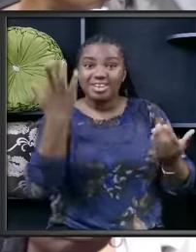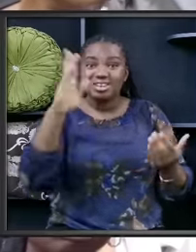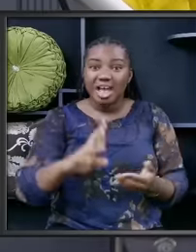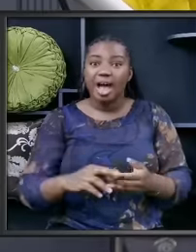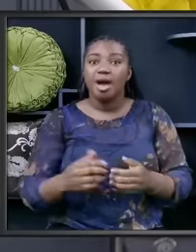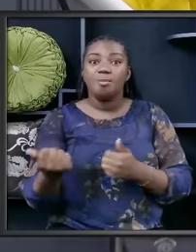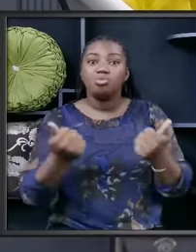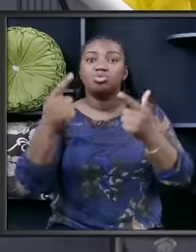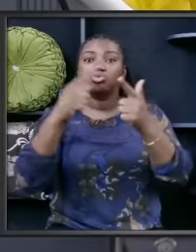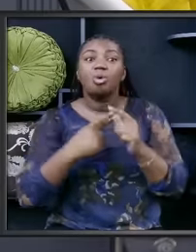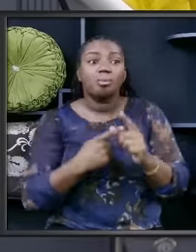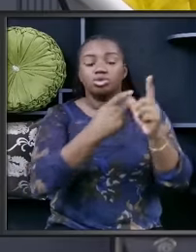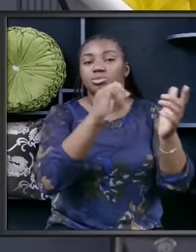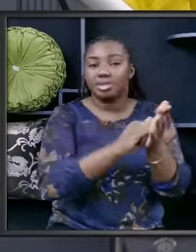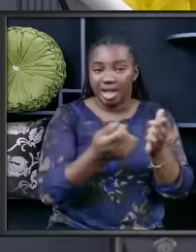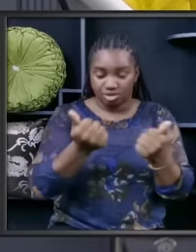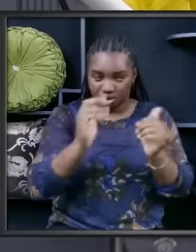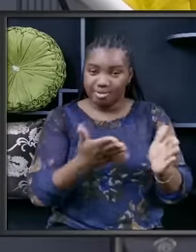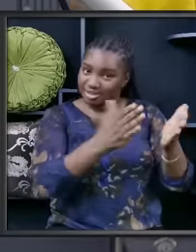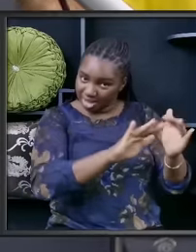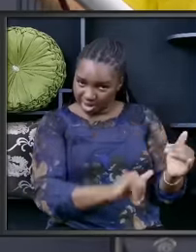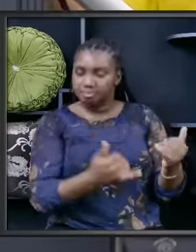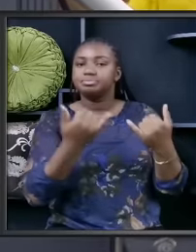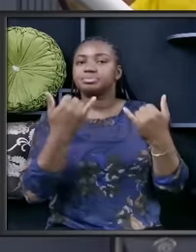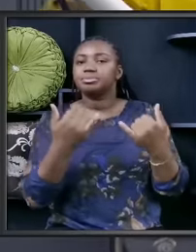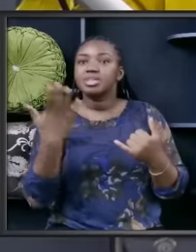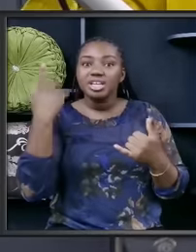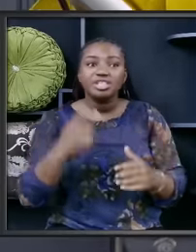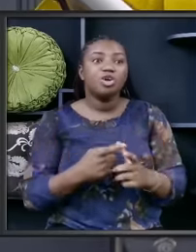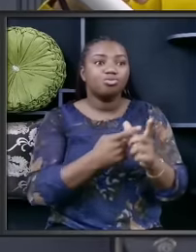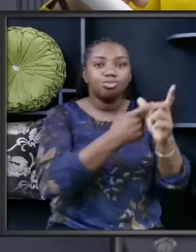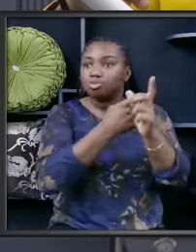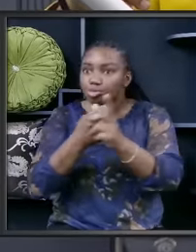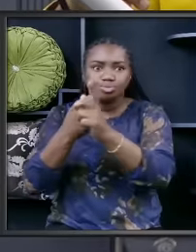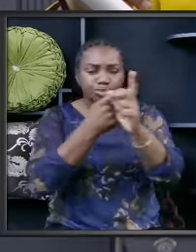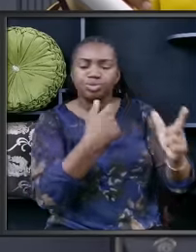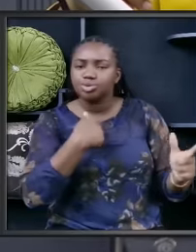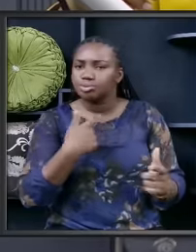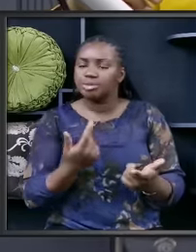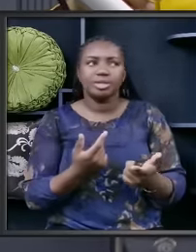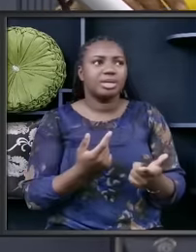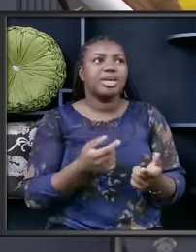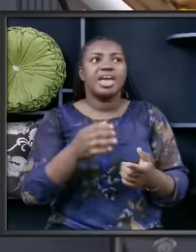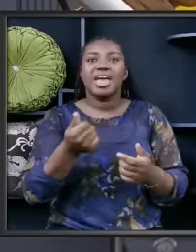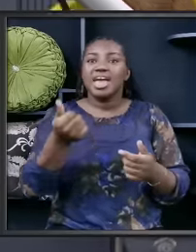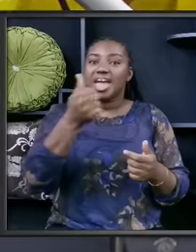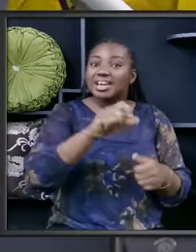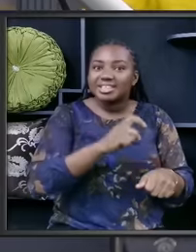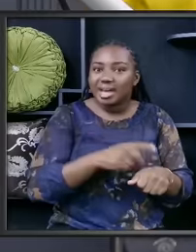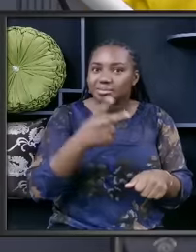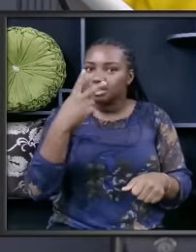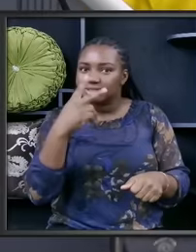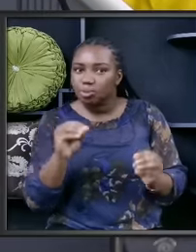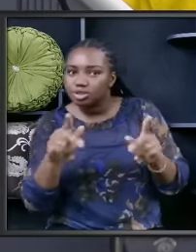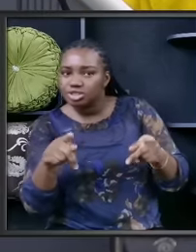die now. Then he carry a motor, they pursue anywhere where you are. Then go try cut my your front. I go try dodge